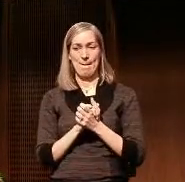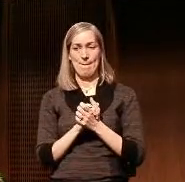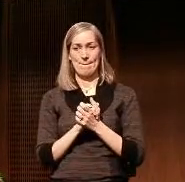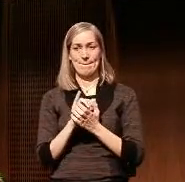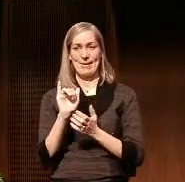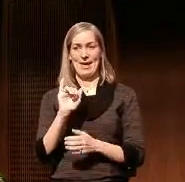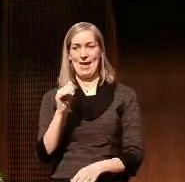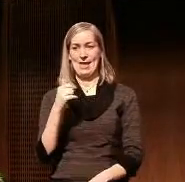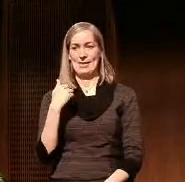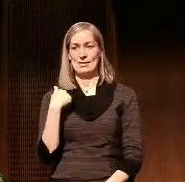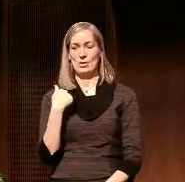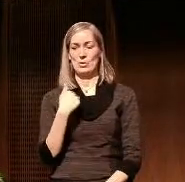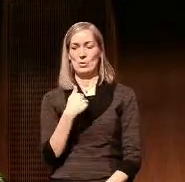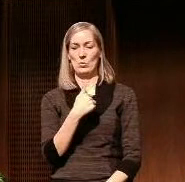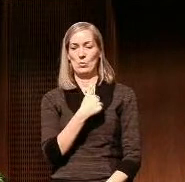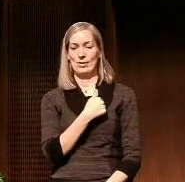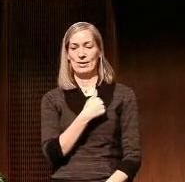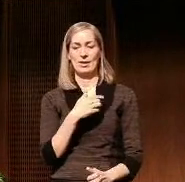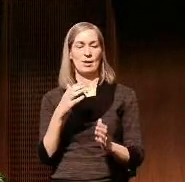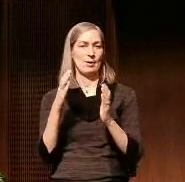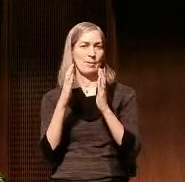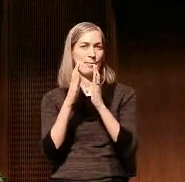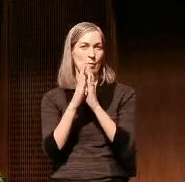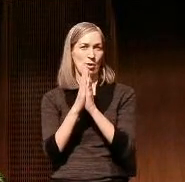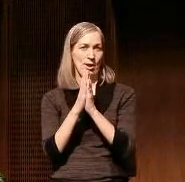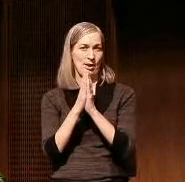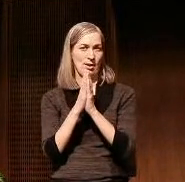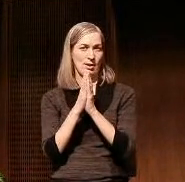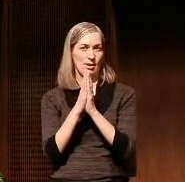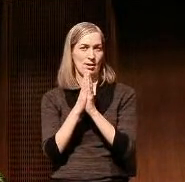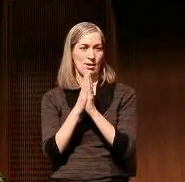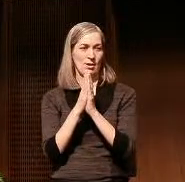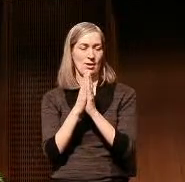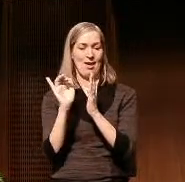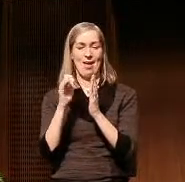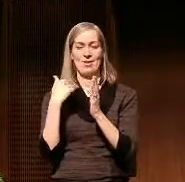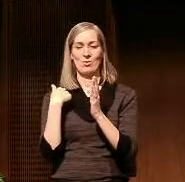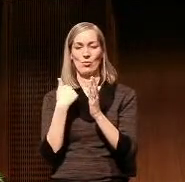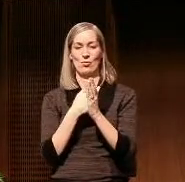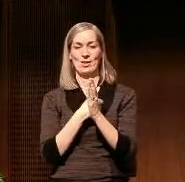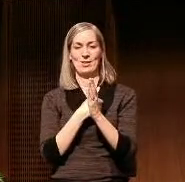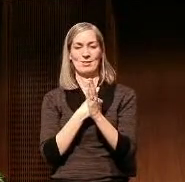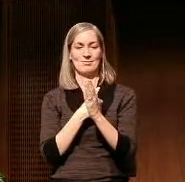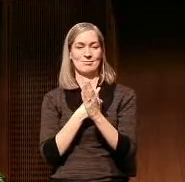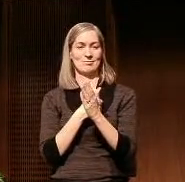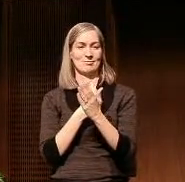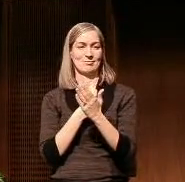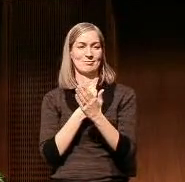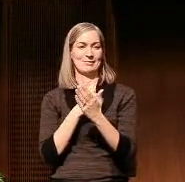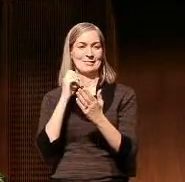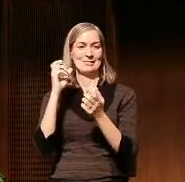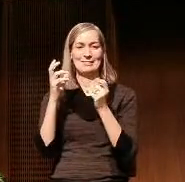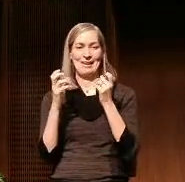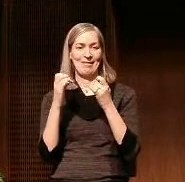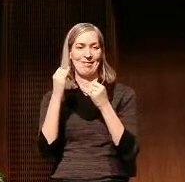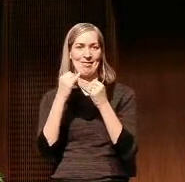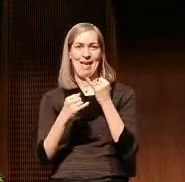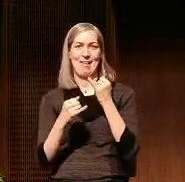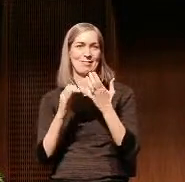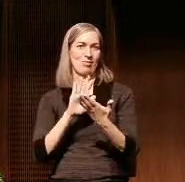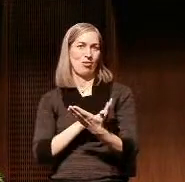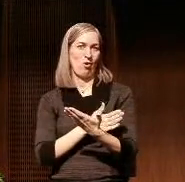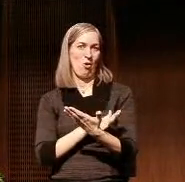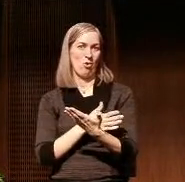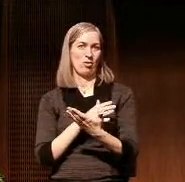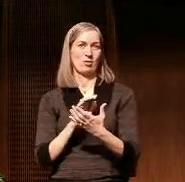And as we pray and as we sing this last song,